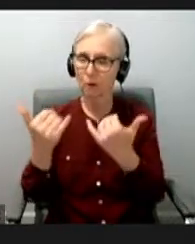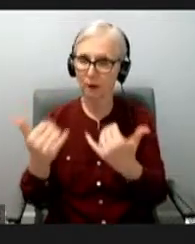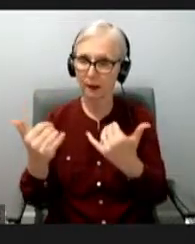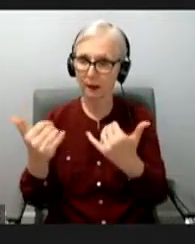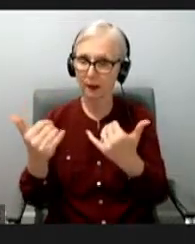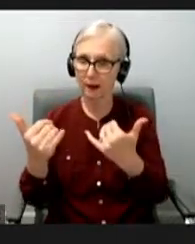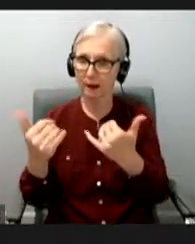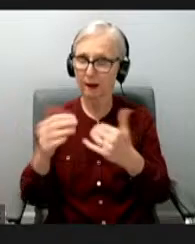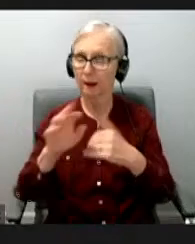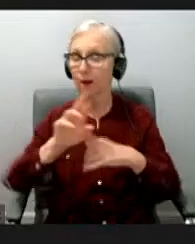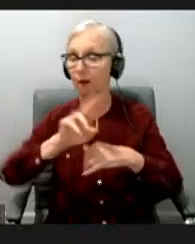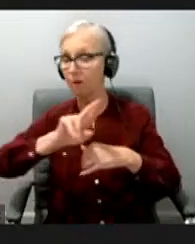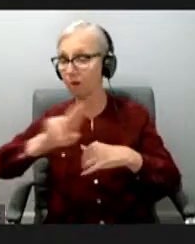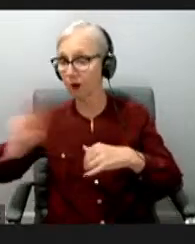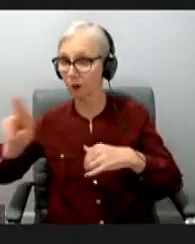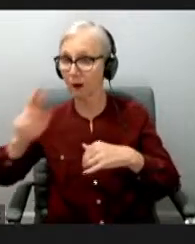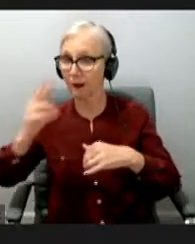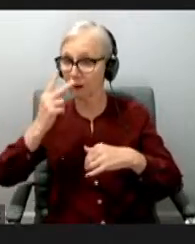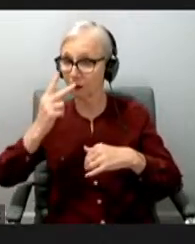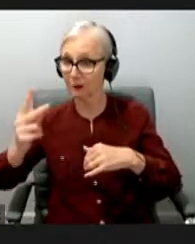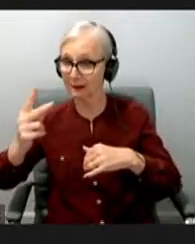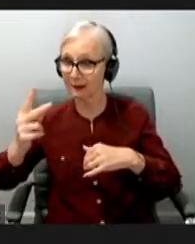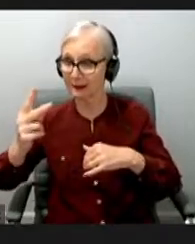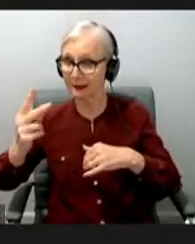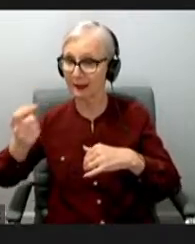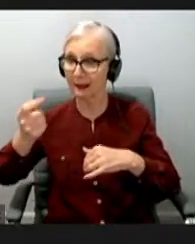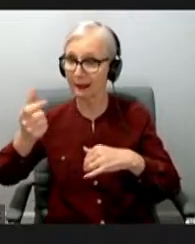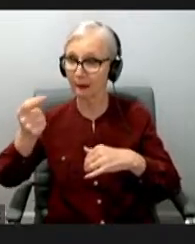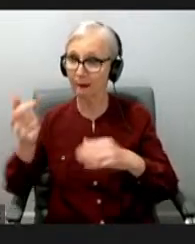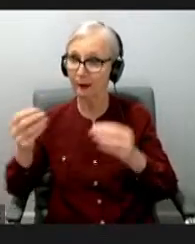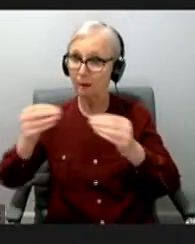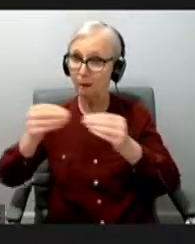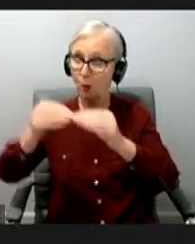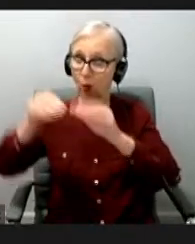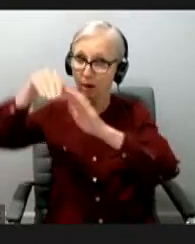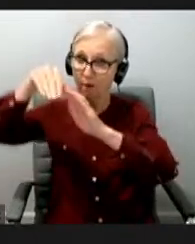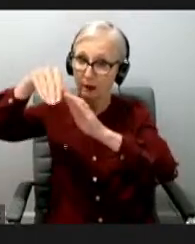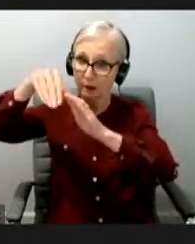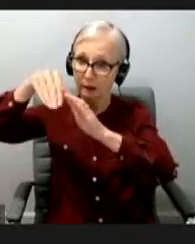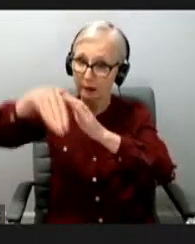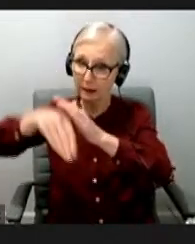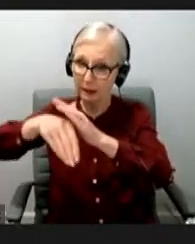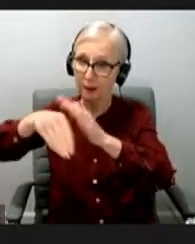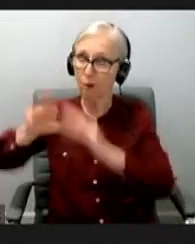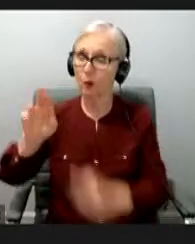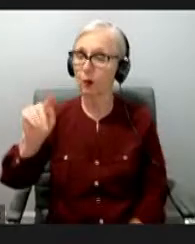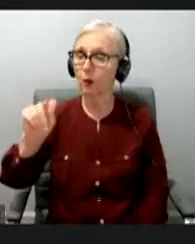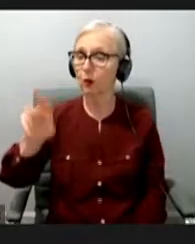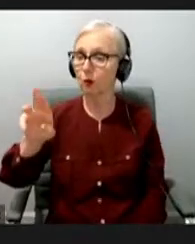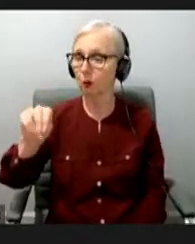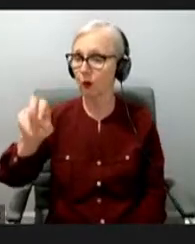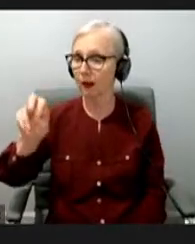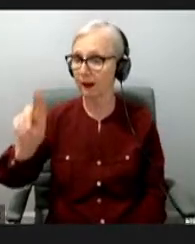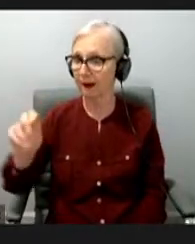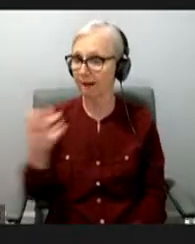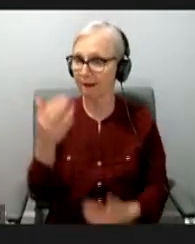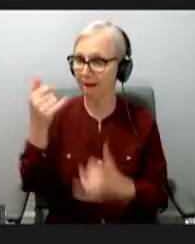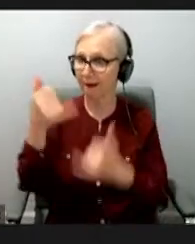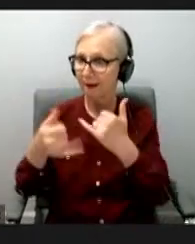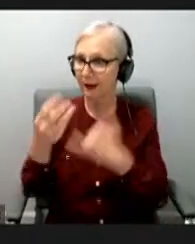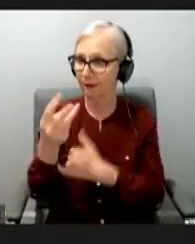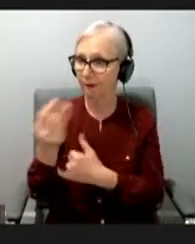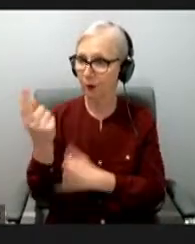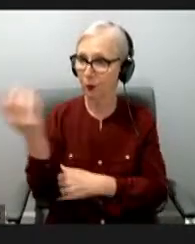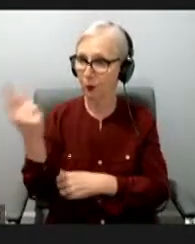to the very far right of this figure, you'll see that we do see a little bit more clearly of a downward trend in just the last couple of days. So again, I think we're at a